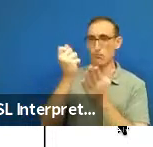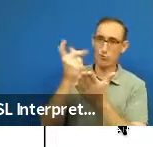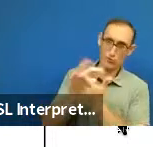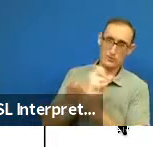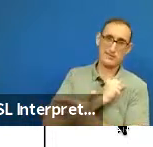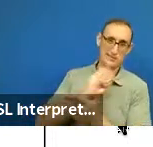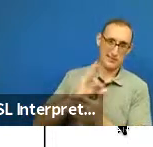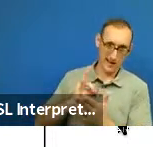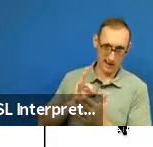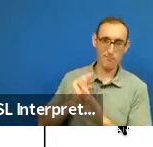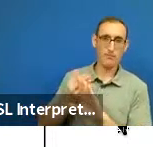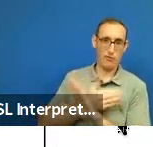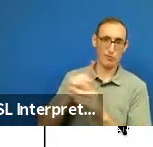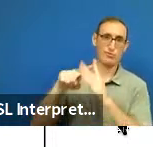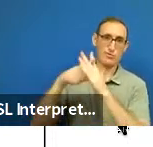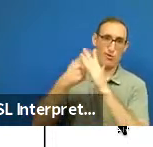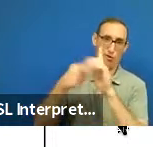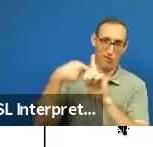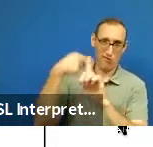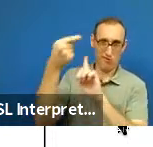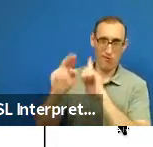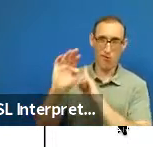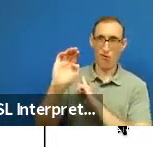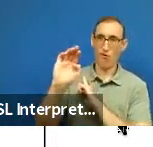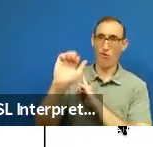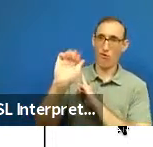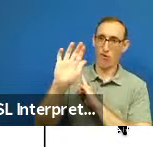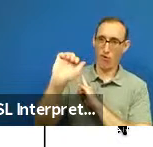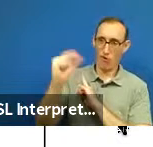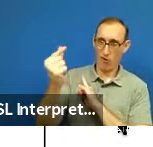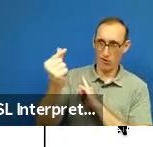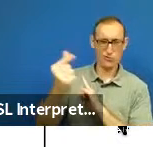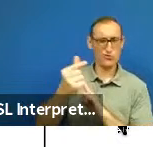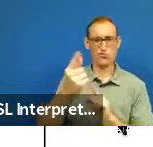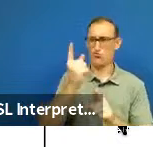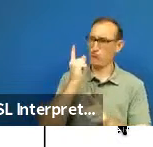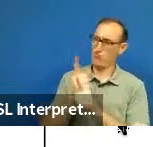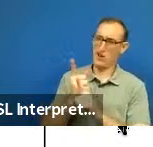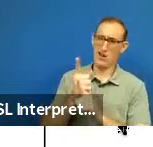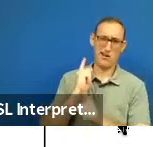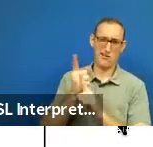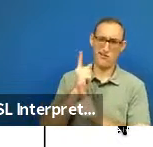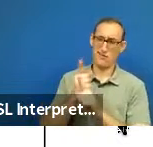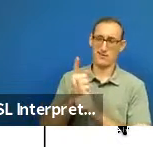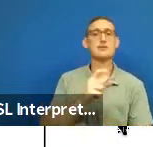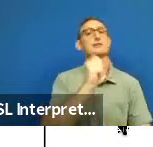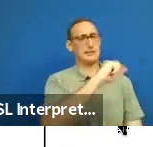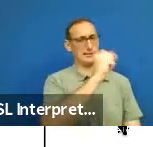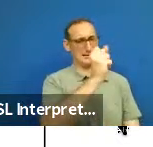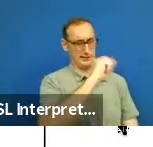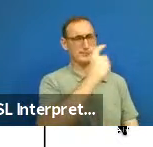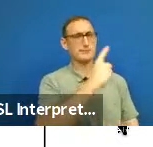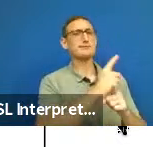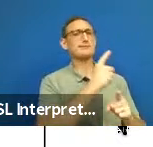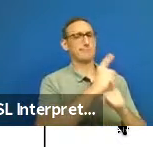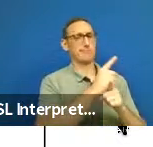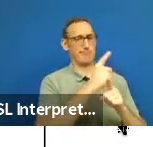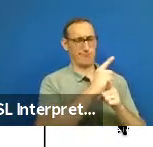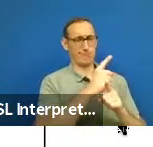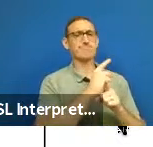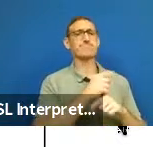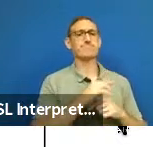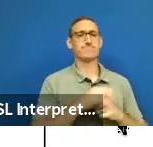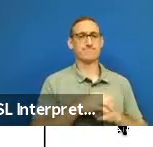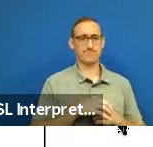people needed to know whether they had a job or not. But you're exactly correct. That's correct. And this year, because of other things going on,